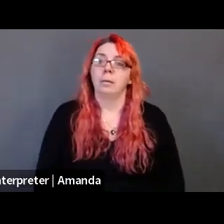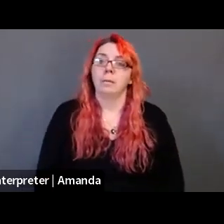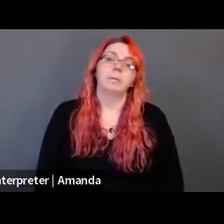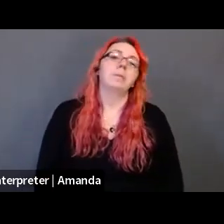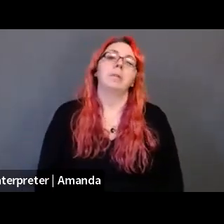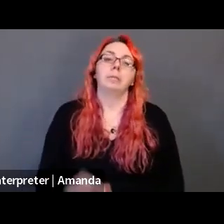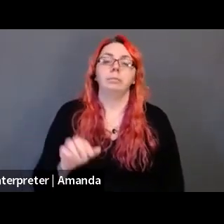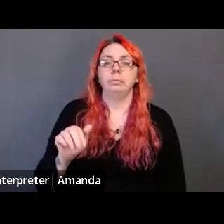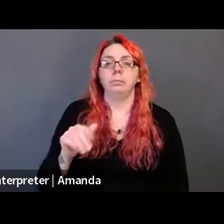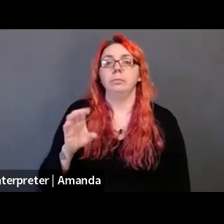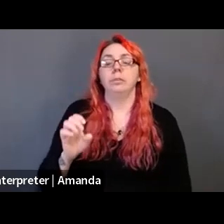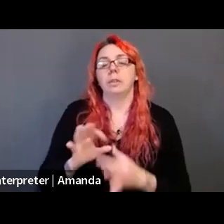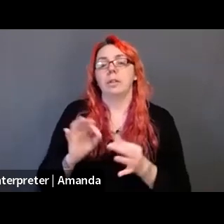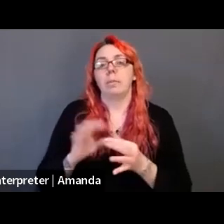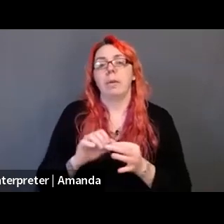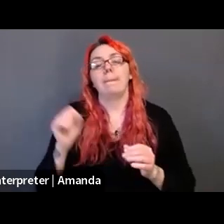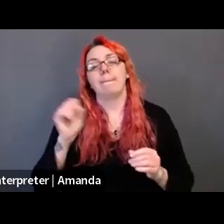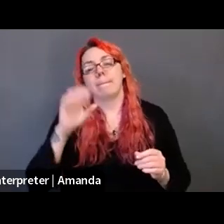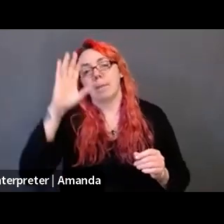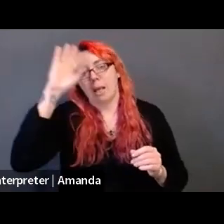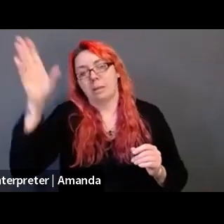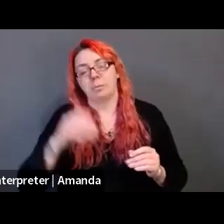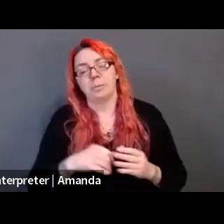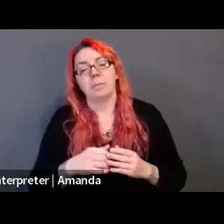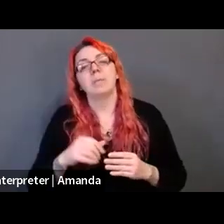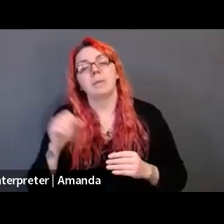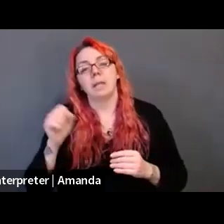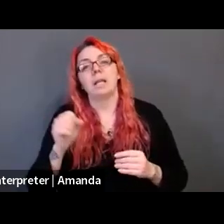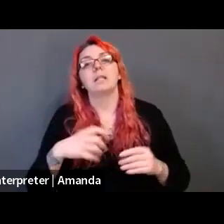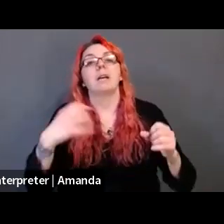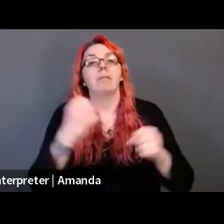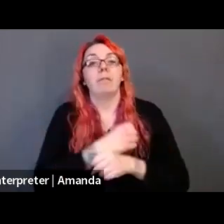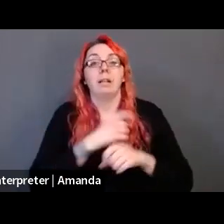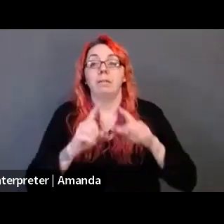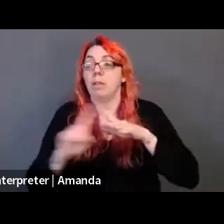Hi. Yes, it is like fight, flight, freeze,